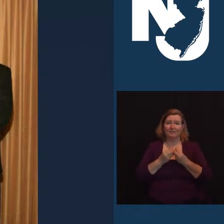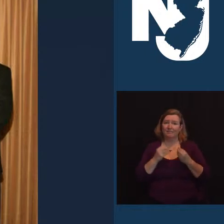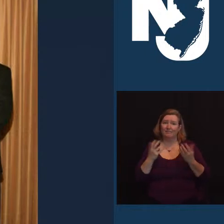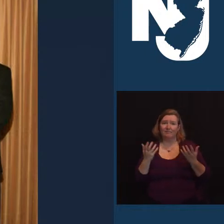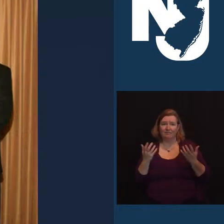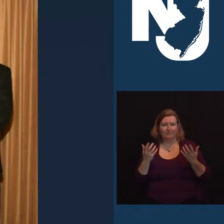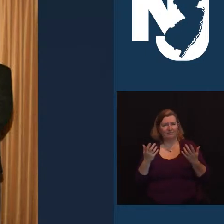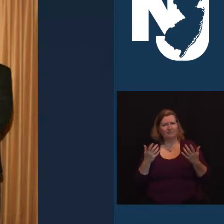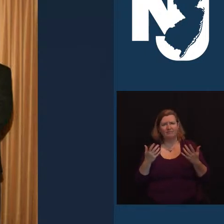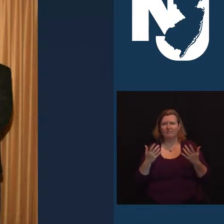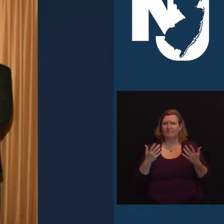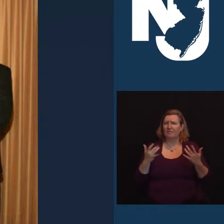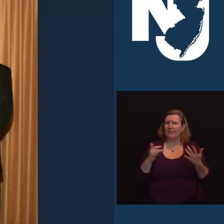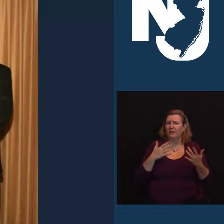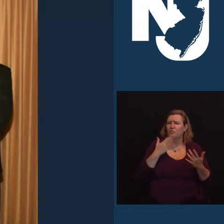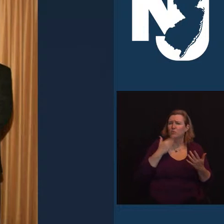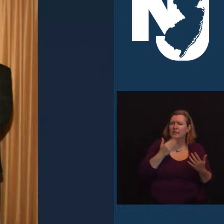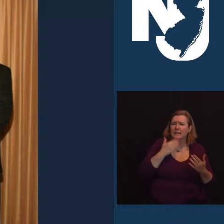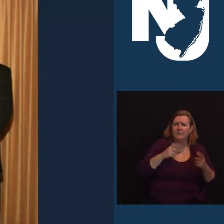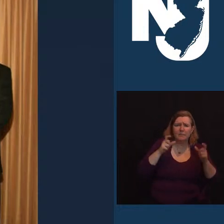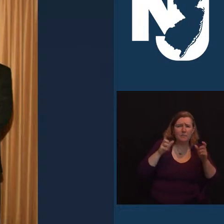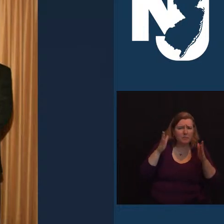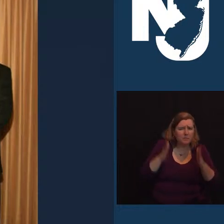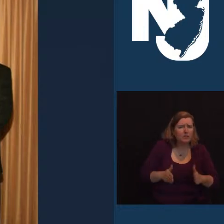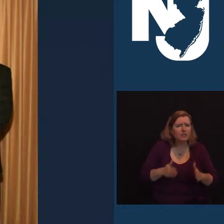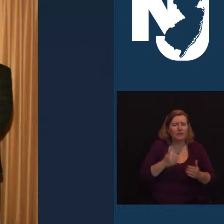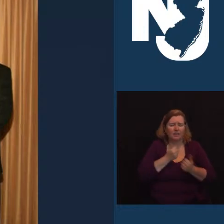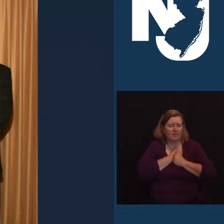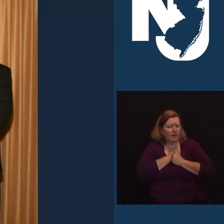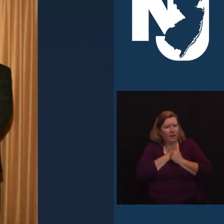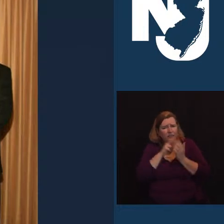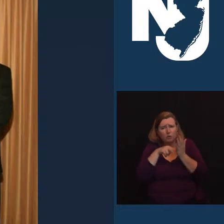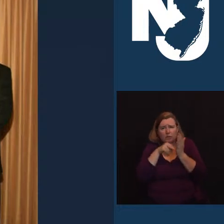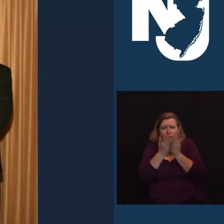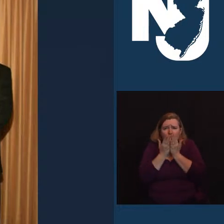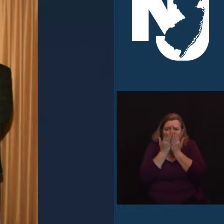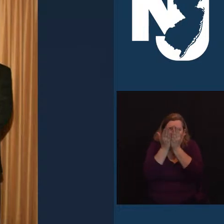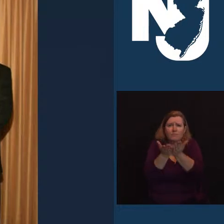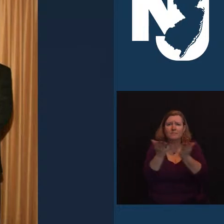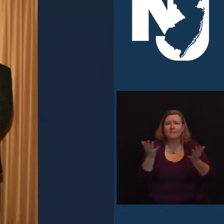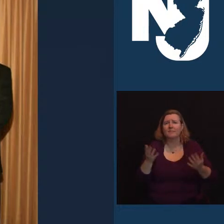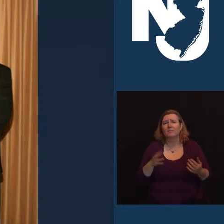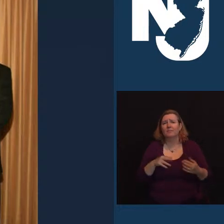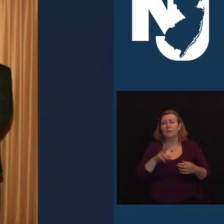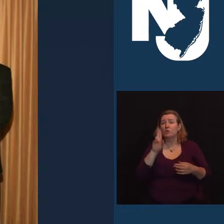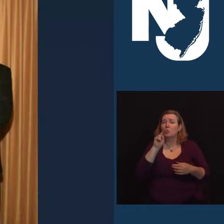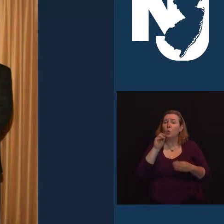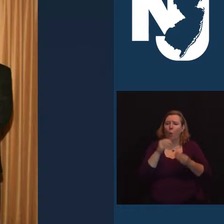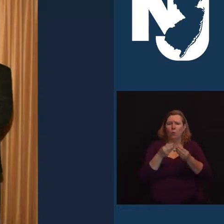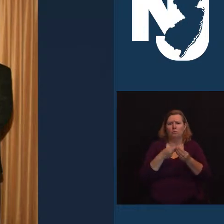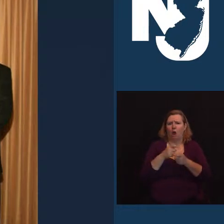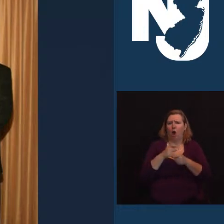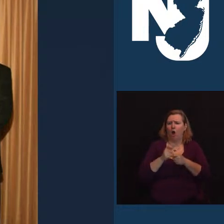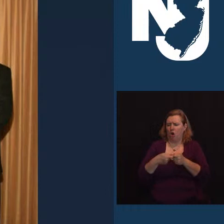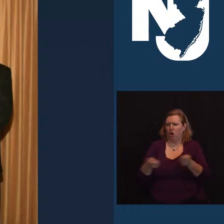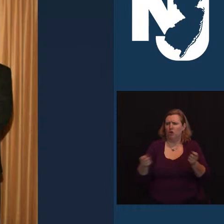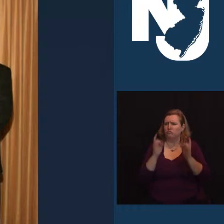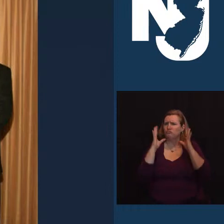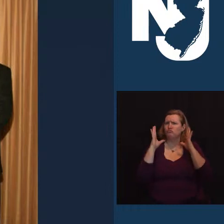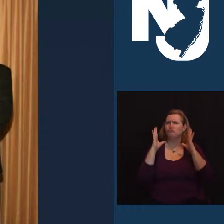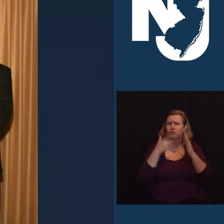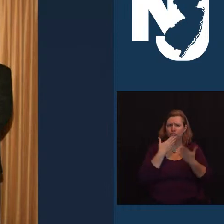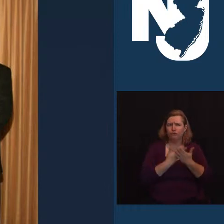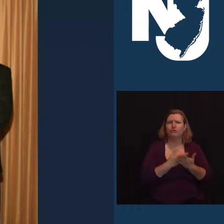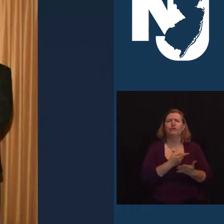everyone she encountered. She loved a good book or a competitive game of Uno. And when her sons were younger, she'd